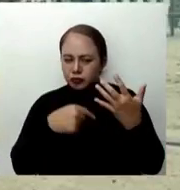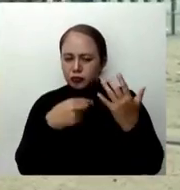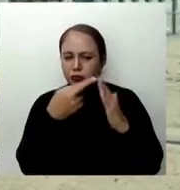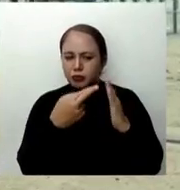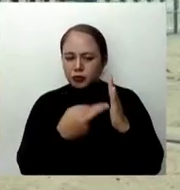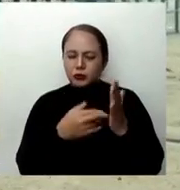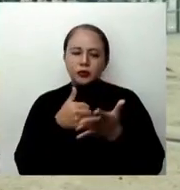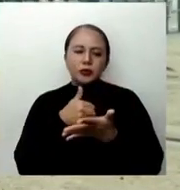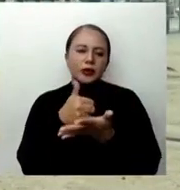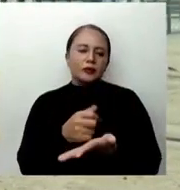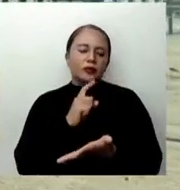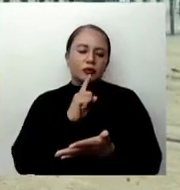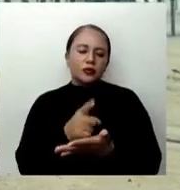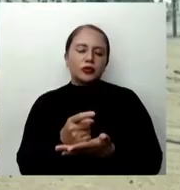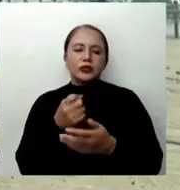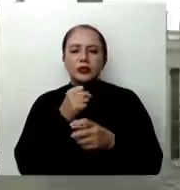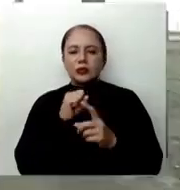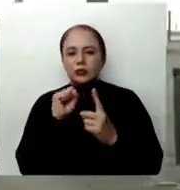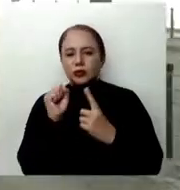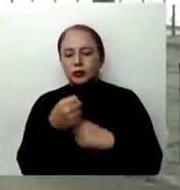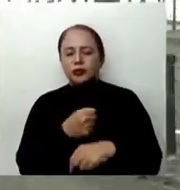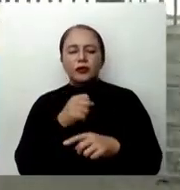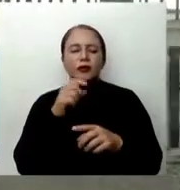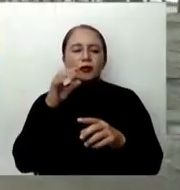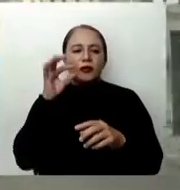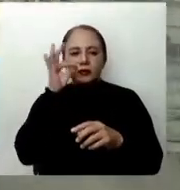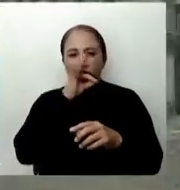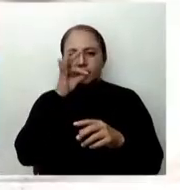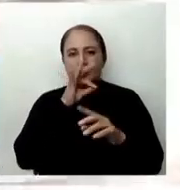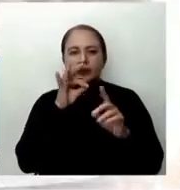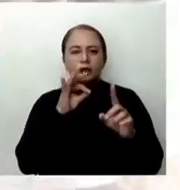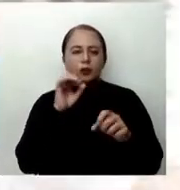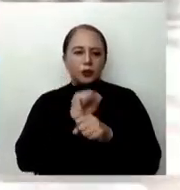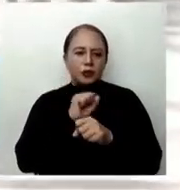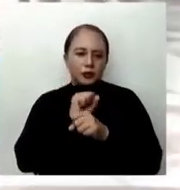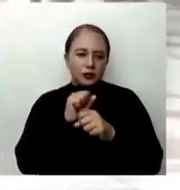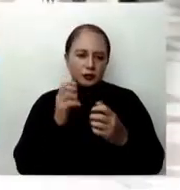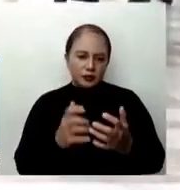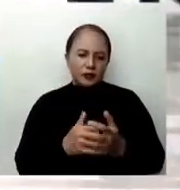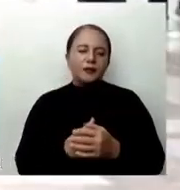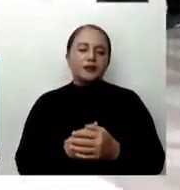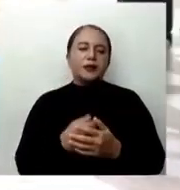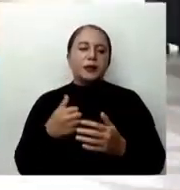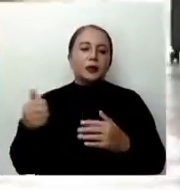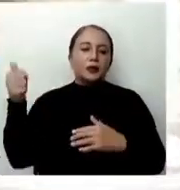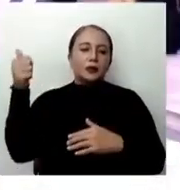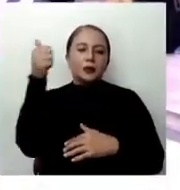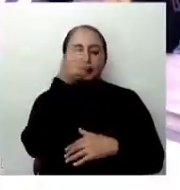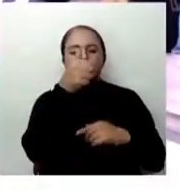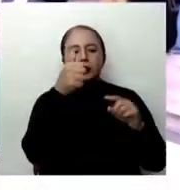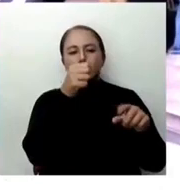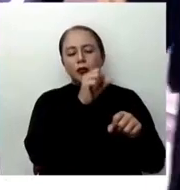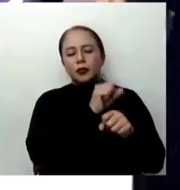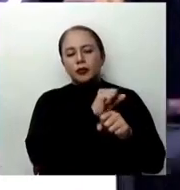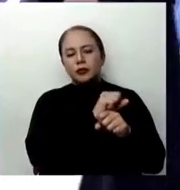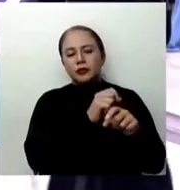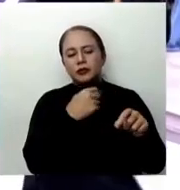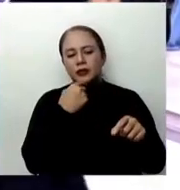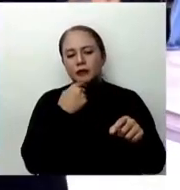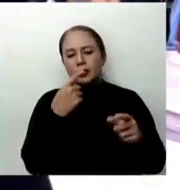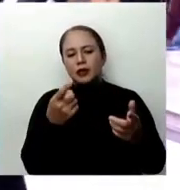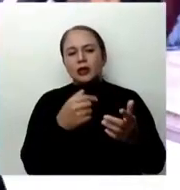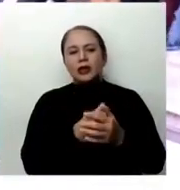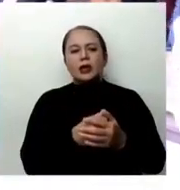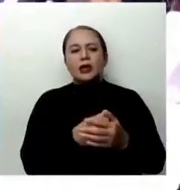the welfare of Filipino workers in the Gulf state. The chairman of the House Panel on Overseas Workers Affairs says shelters